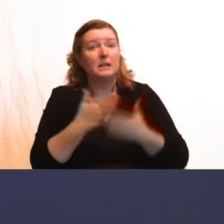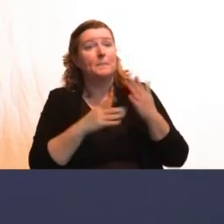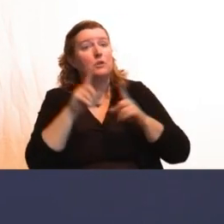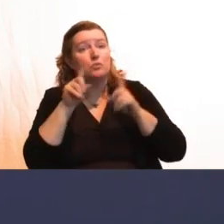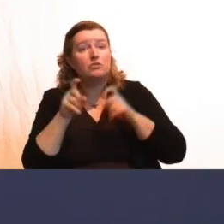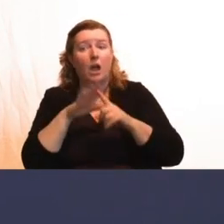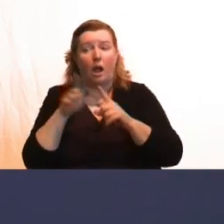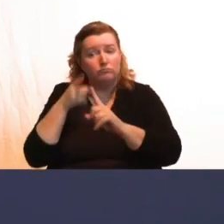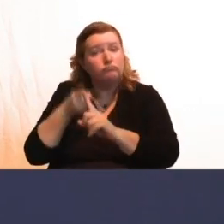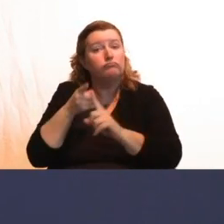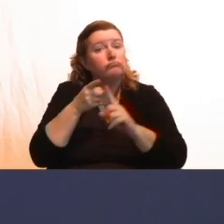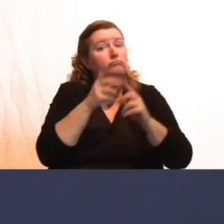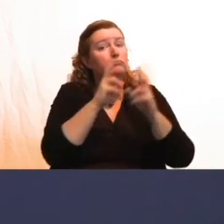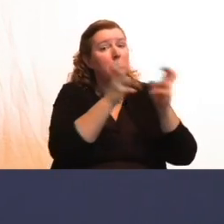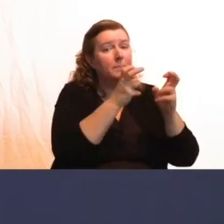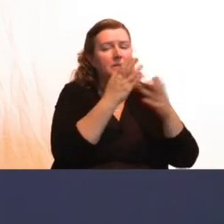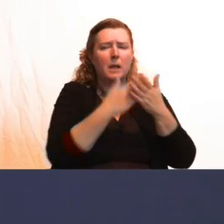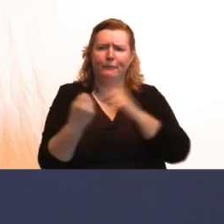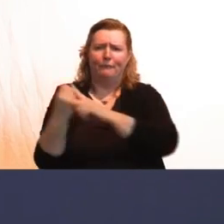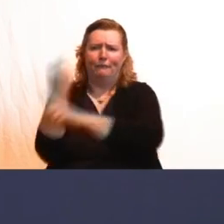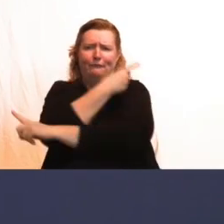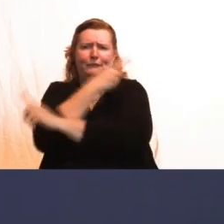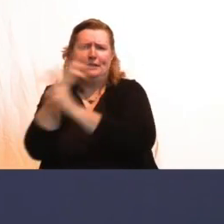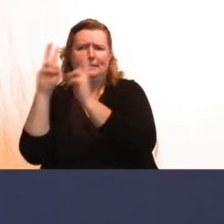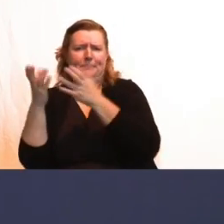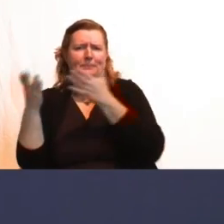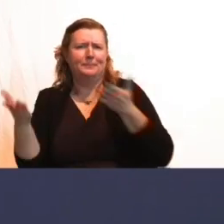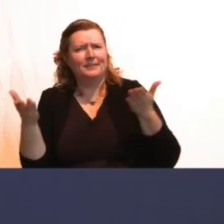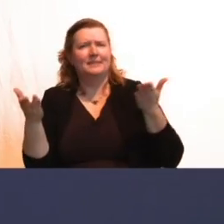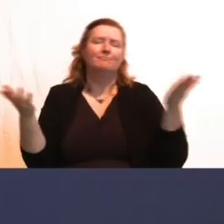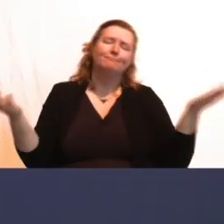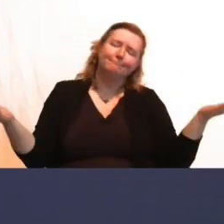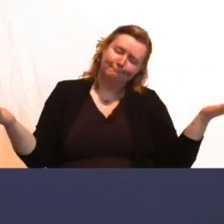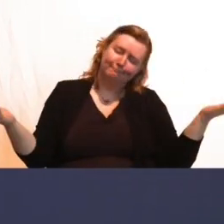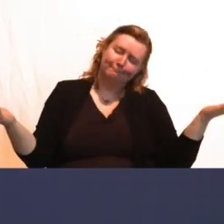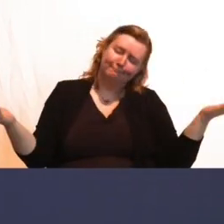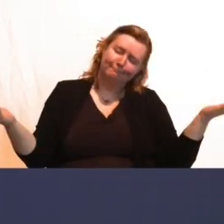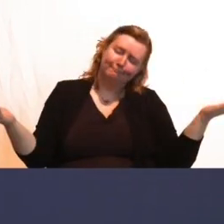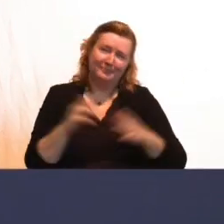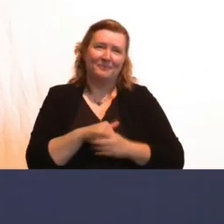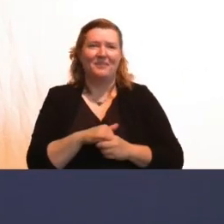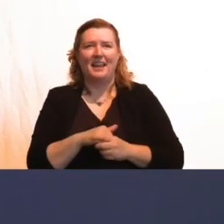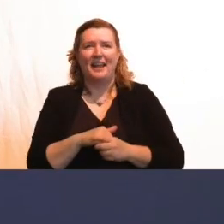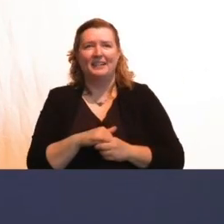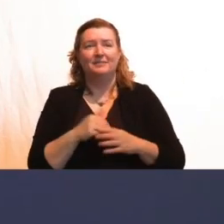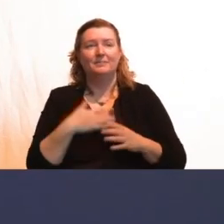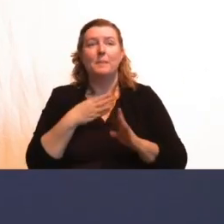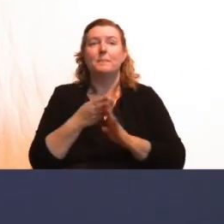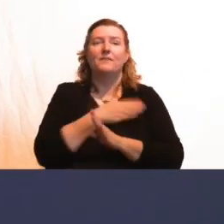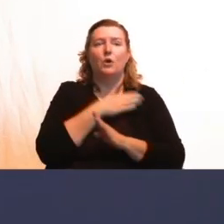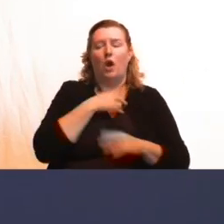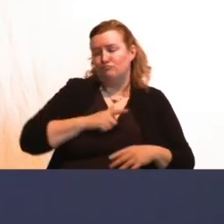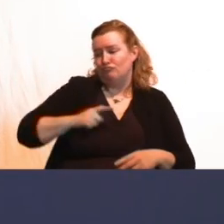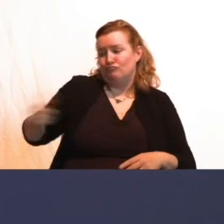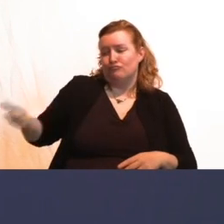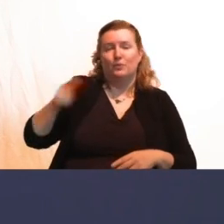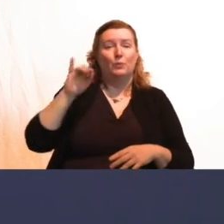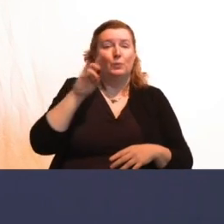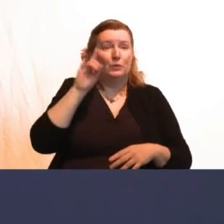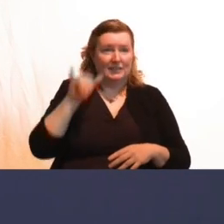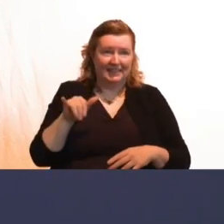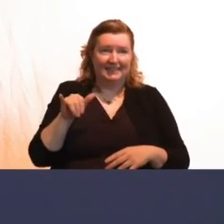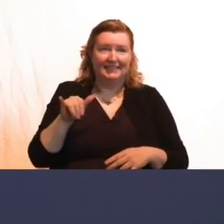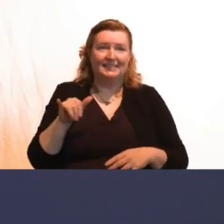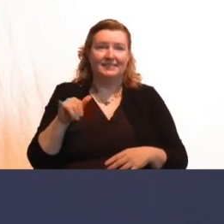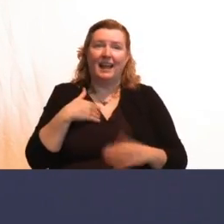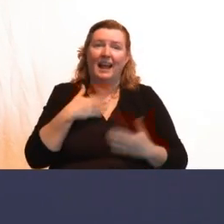final time to the woman who needs no introduction, I have to thank again each and every one of you out there watching. You put